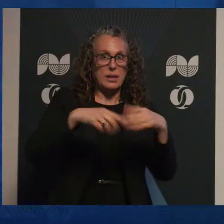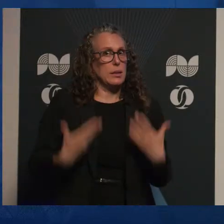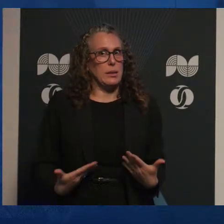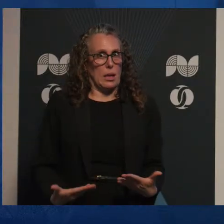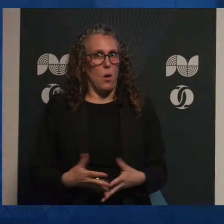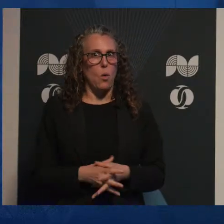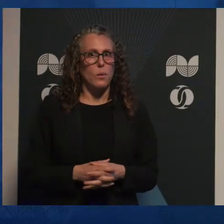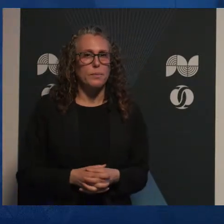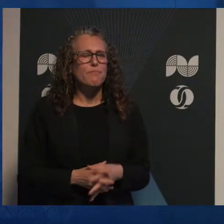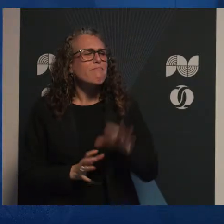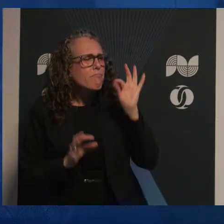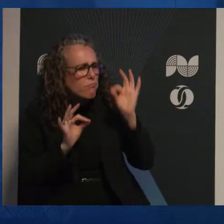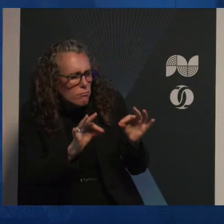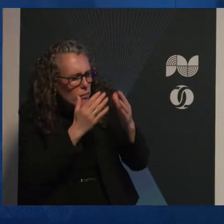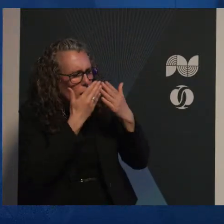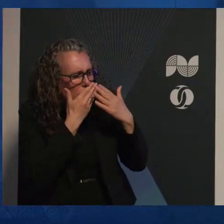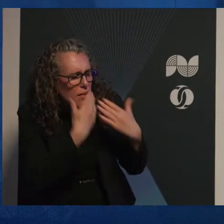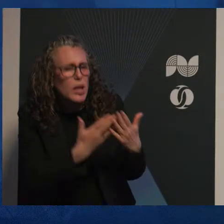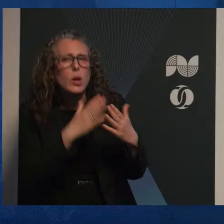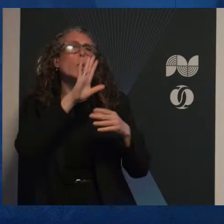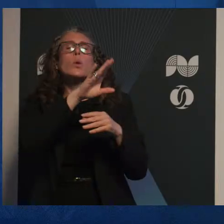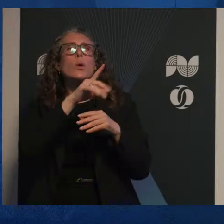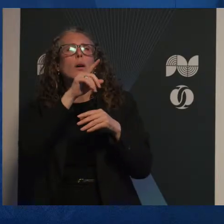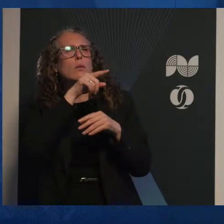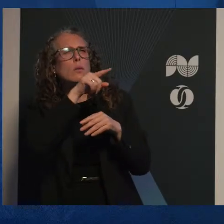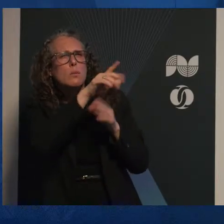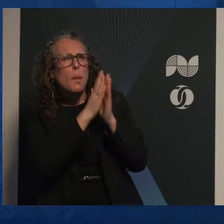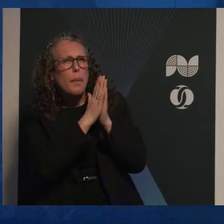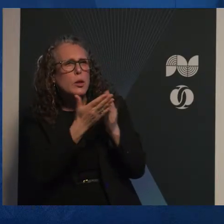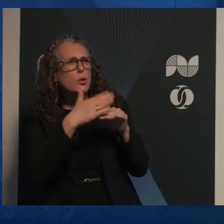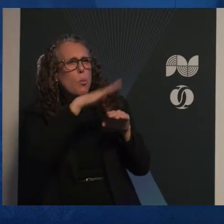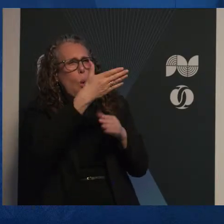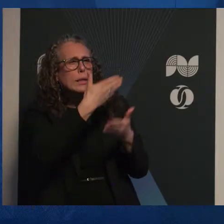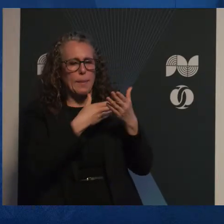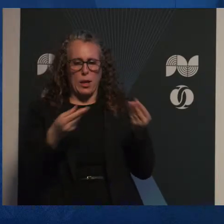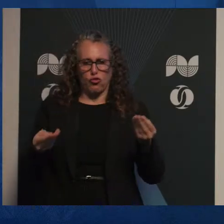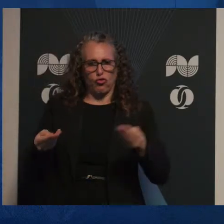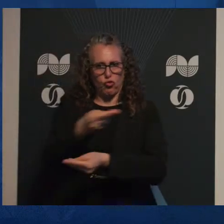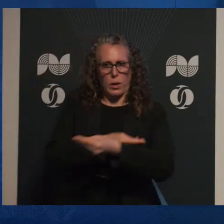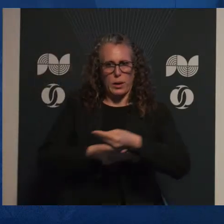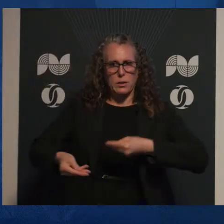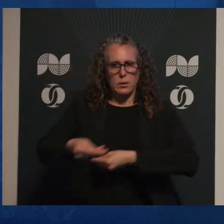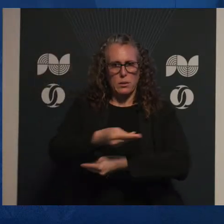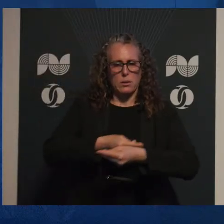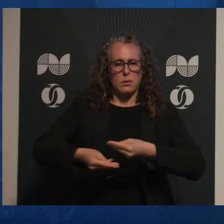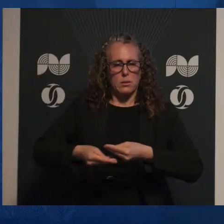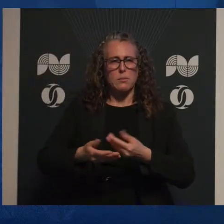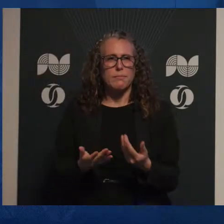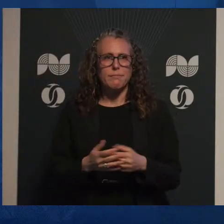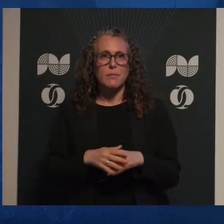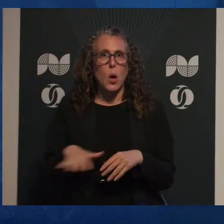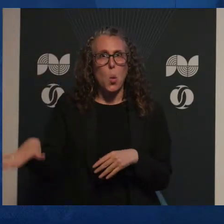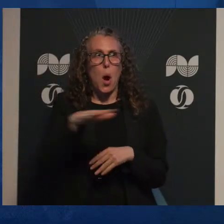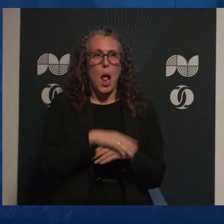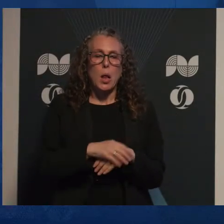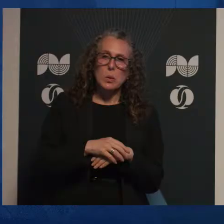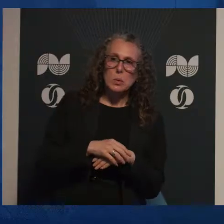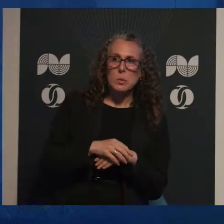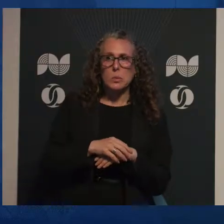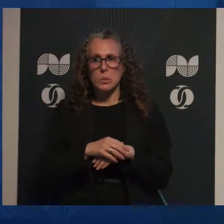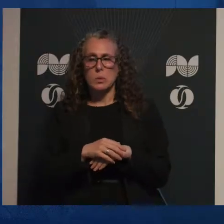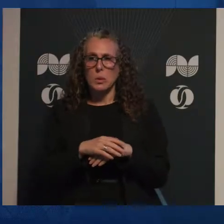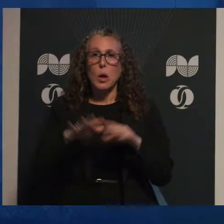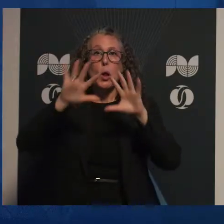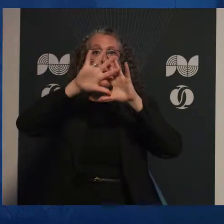just follow up quickly? Can you say a bit more about trade? Because we're all sort of hoping that as that defender of this global